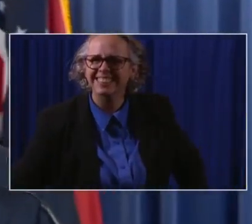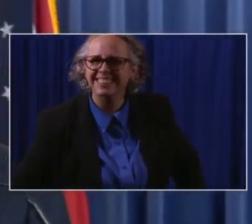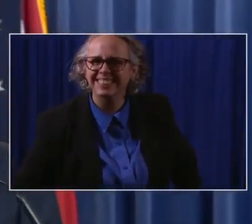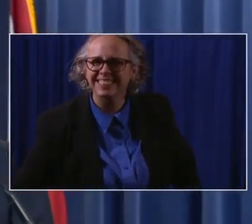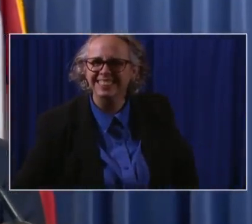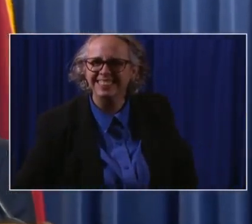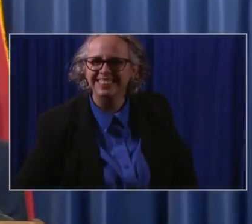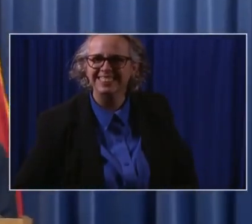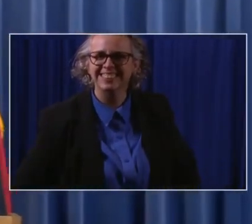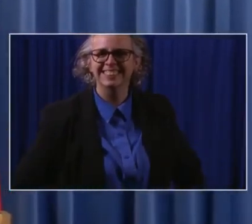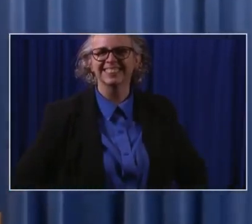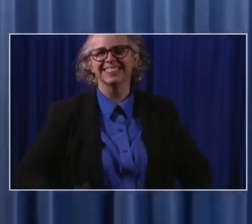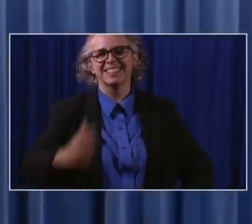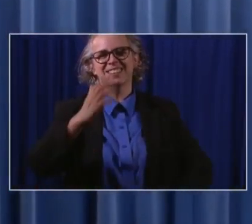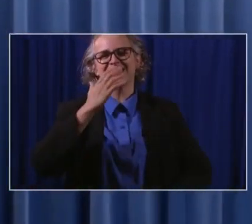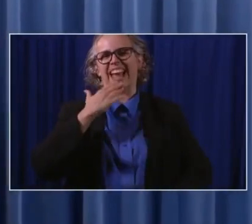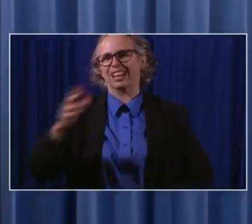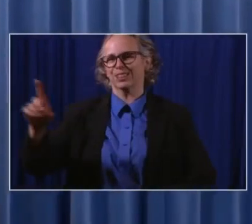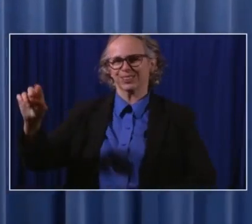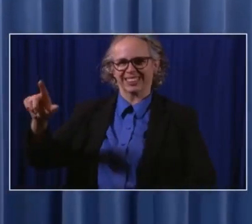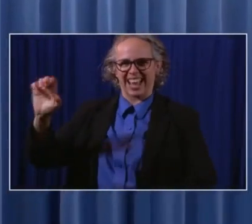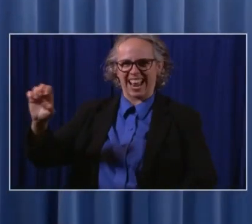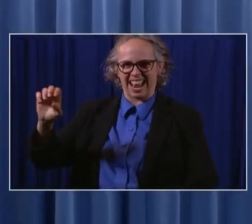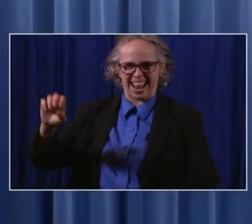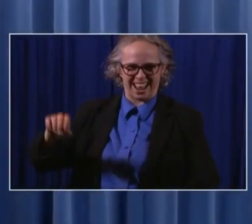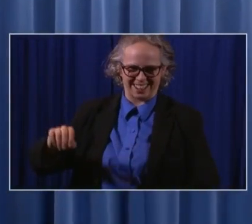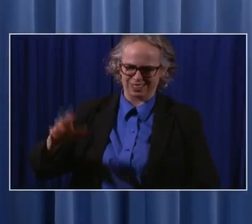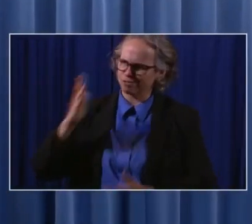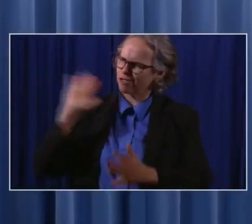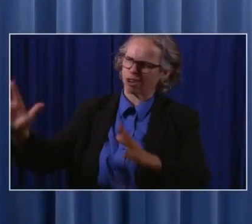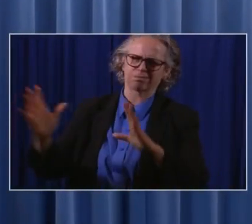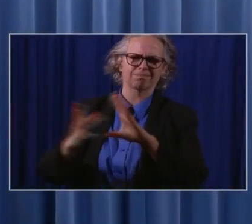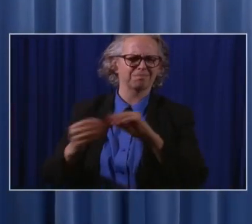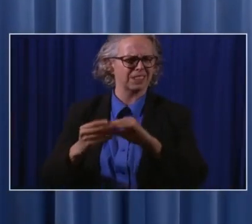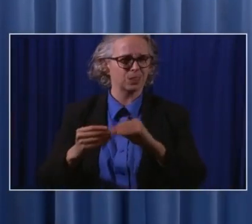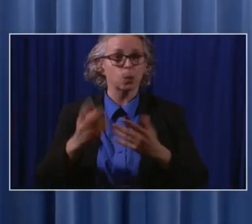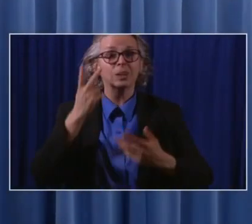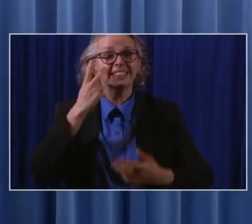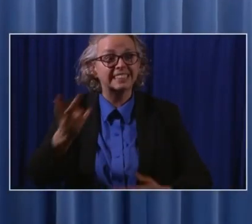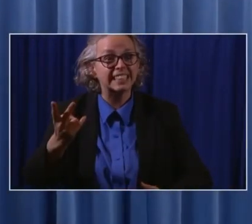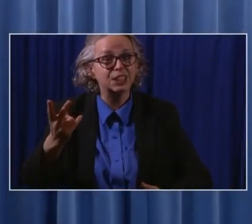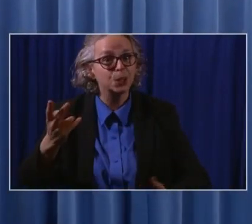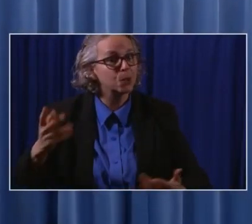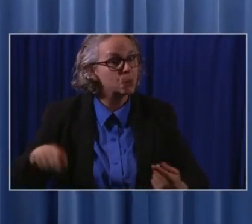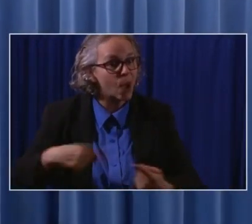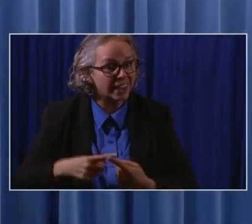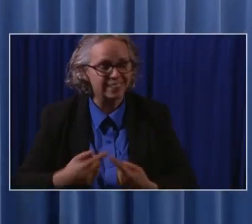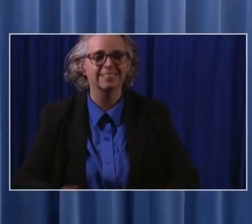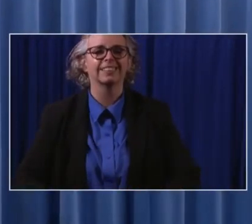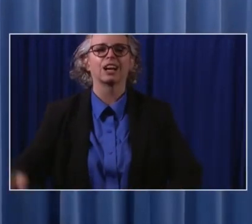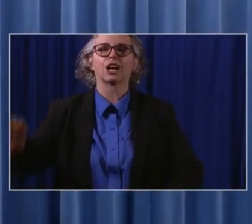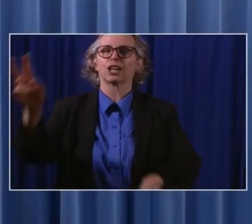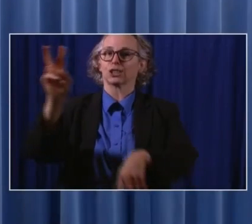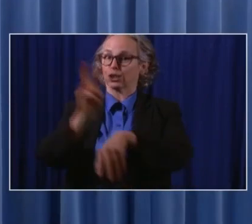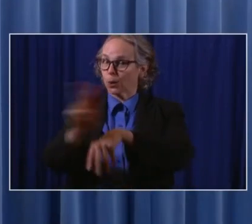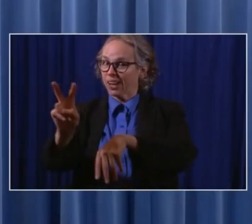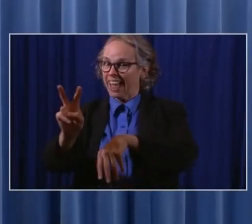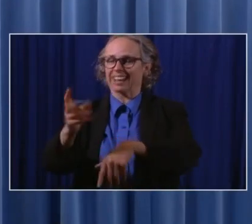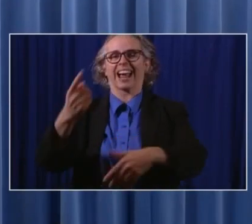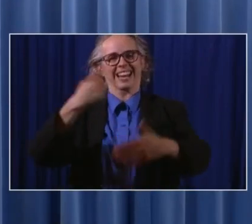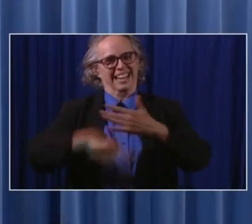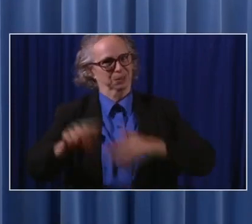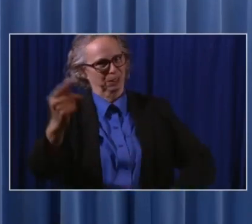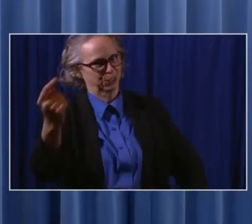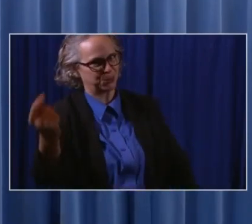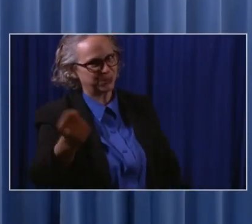Well, thanks to Dale for that good message. We look forward to seeing you all 2 o'clock on Tuesday. Thank you very